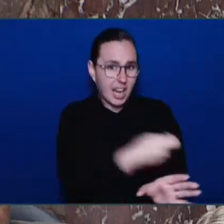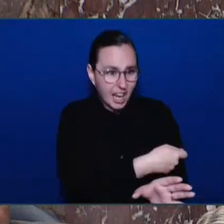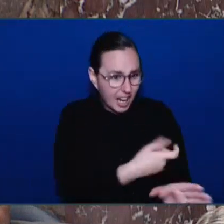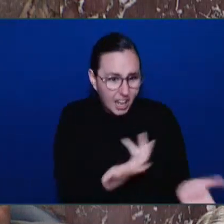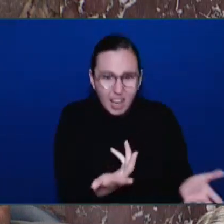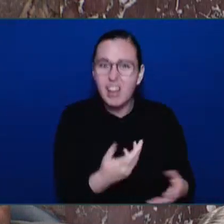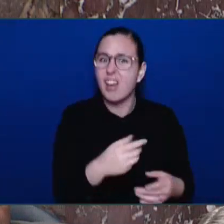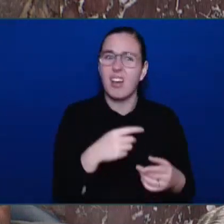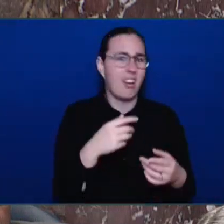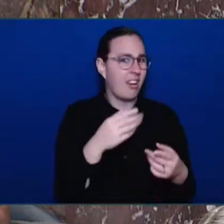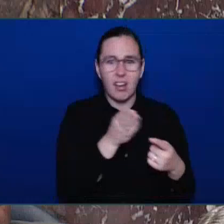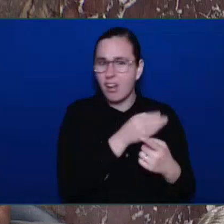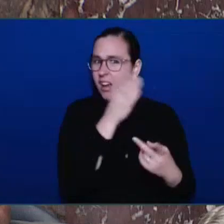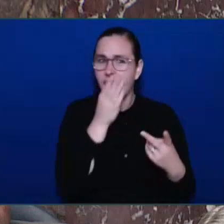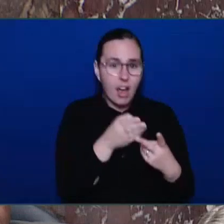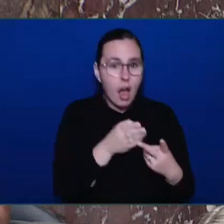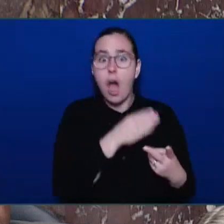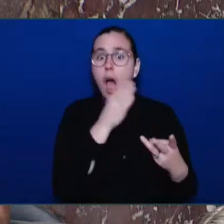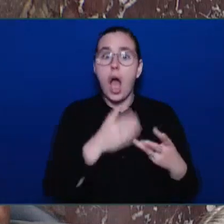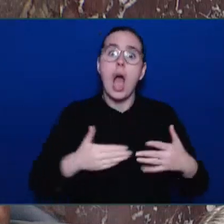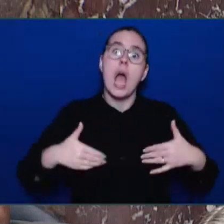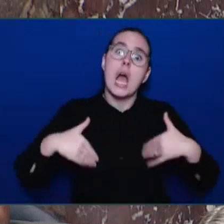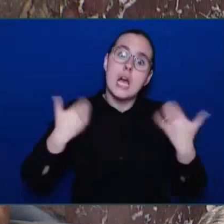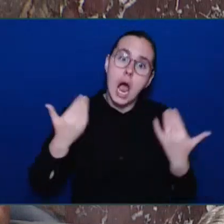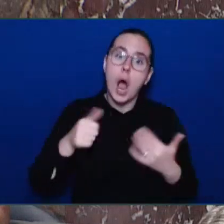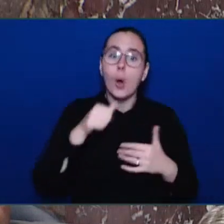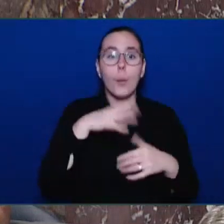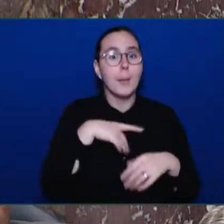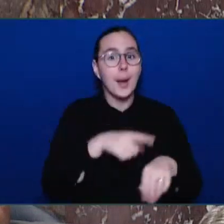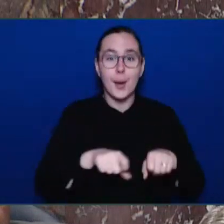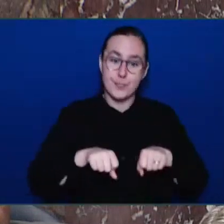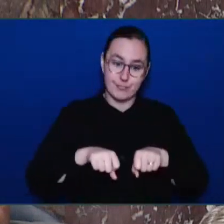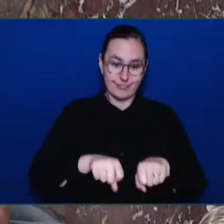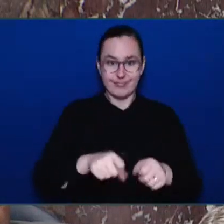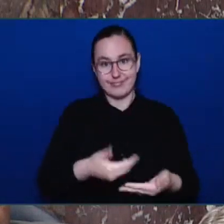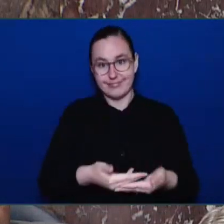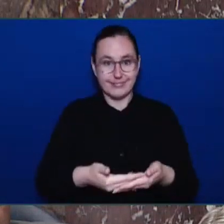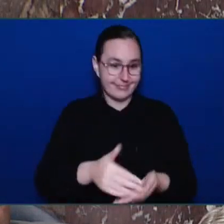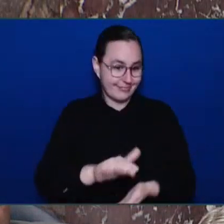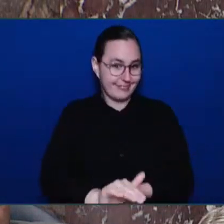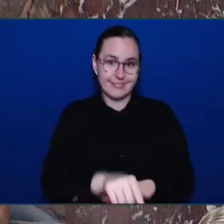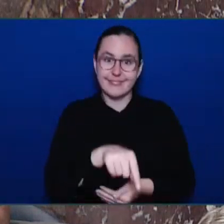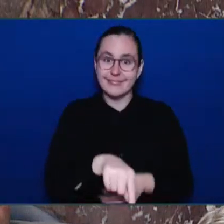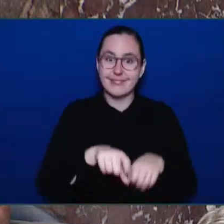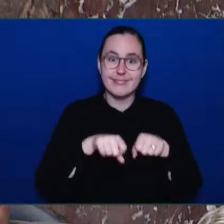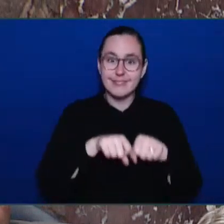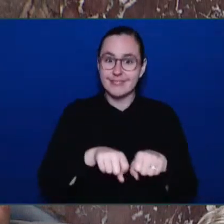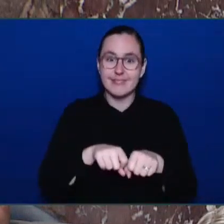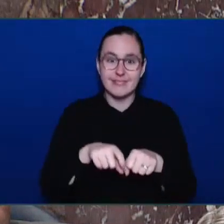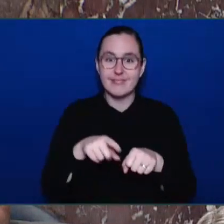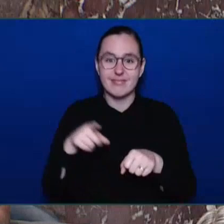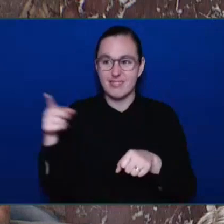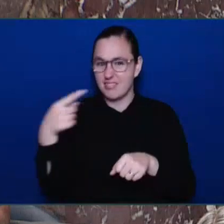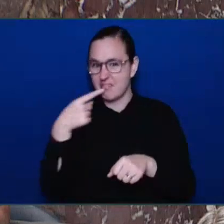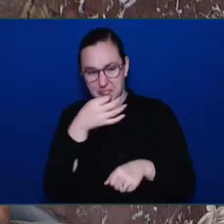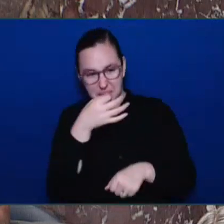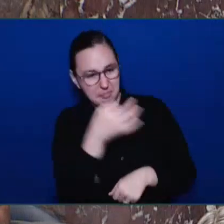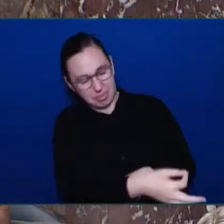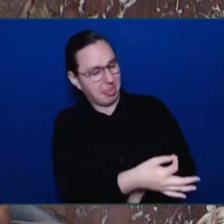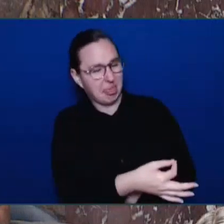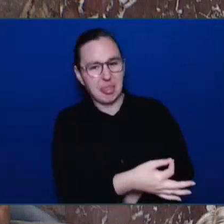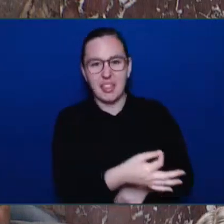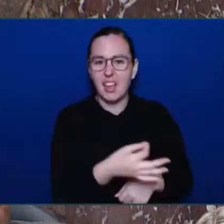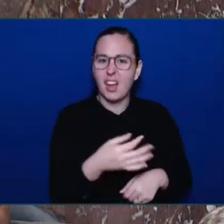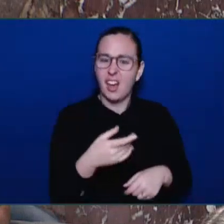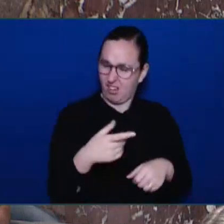spat upon. And just yesterday, families having brunch at Café du Soleil on Commercial Drive were